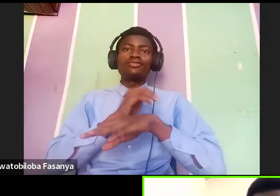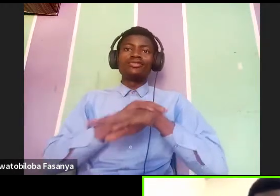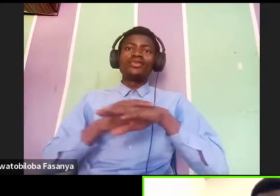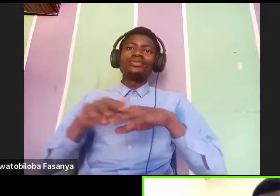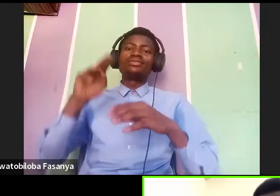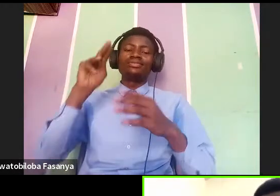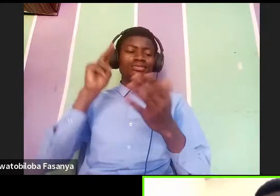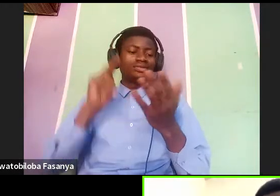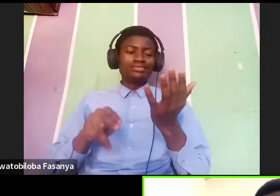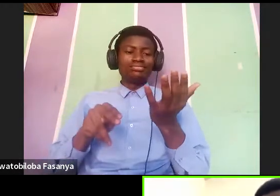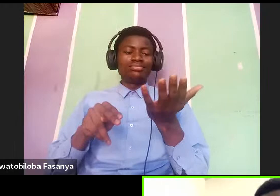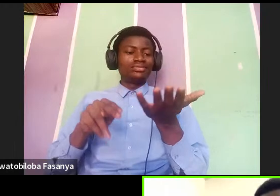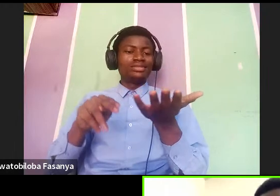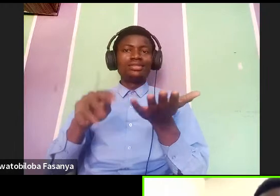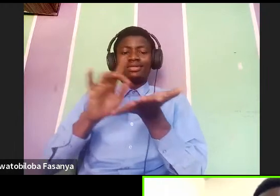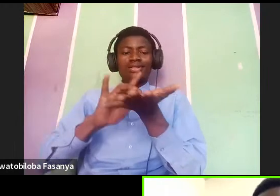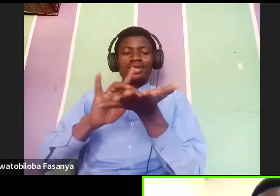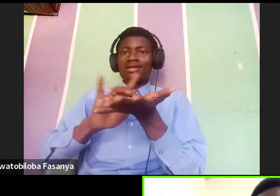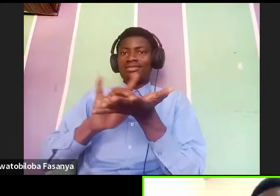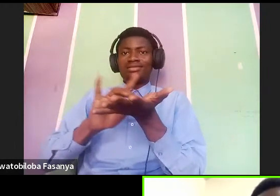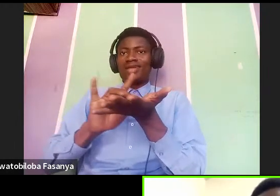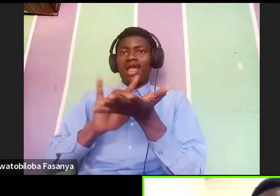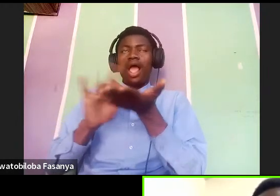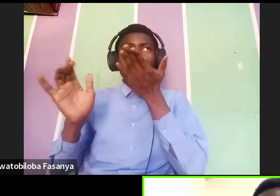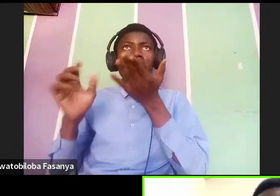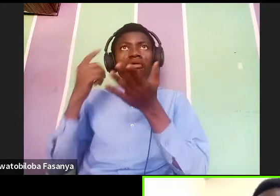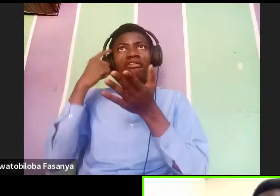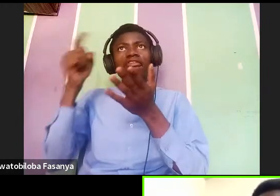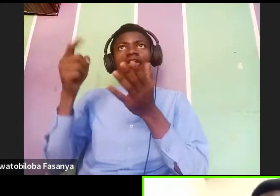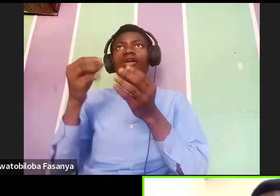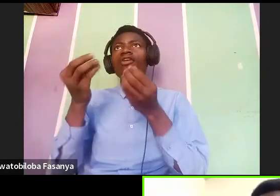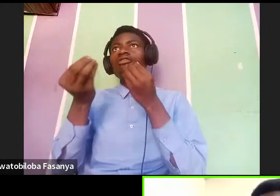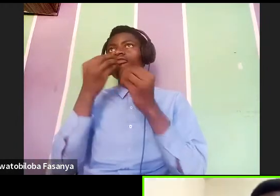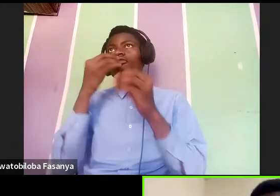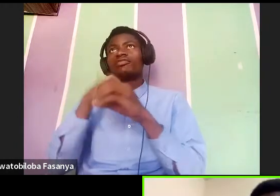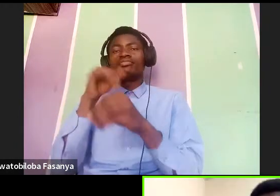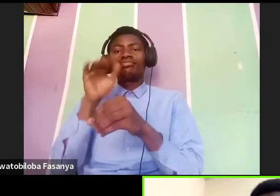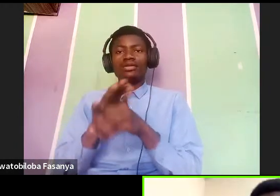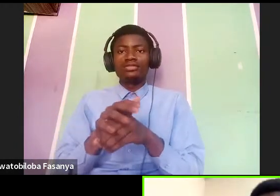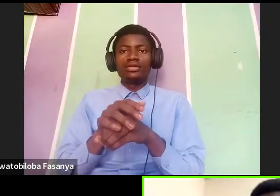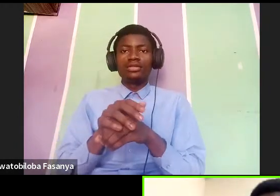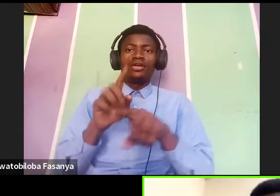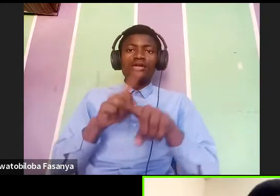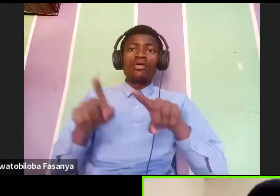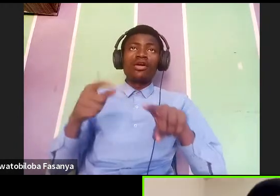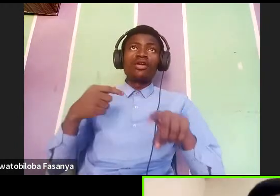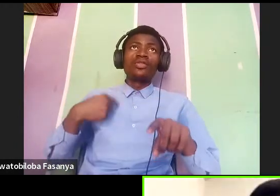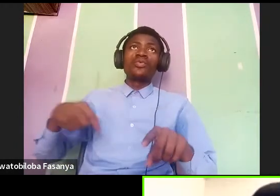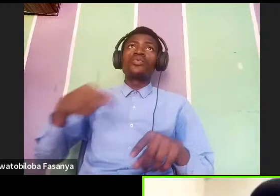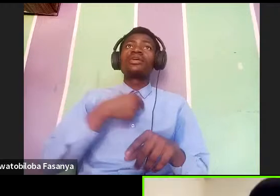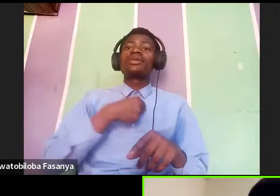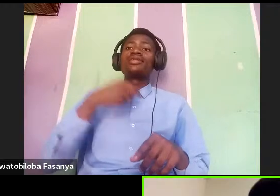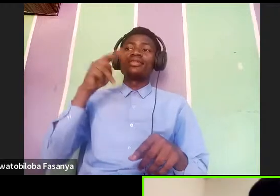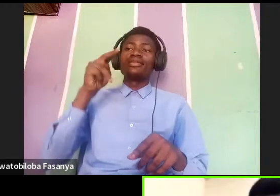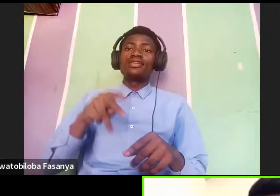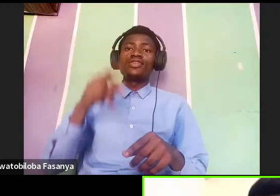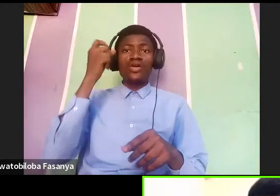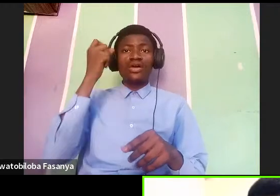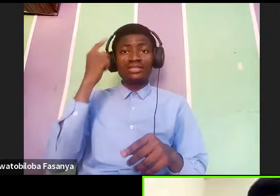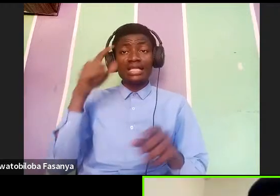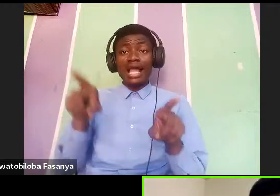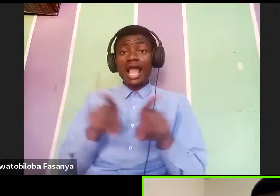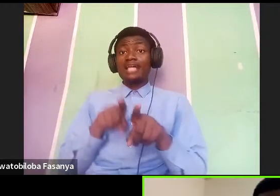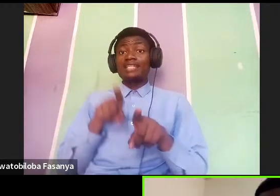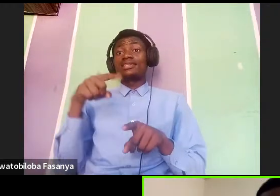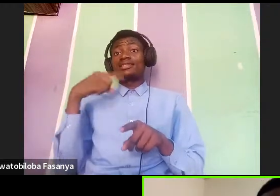poisoning. I mean, but you also need to understand, as you said, the peculiarities of where you